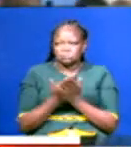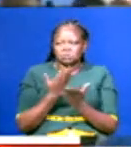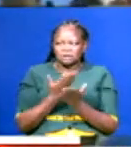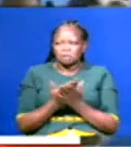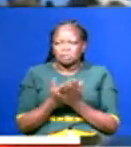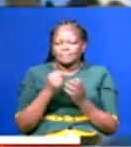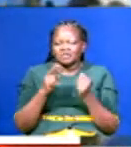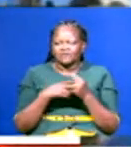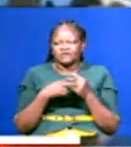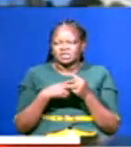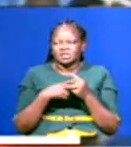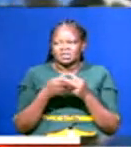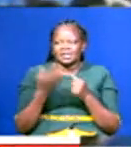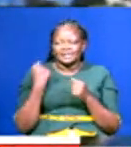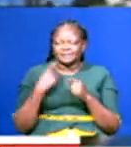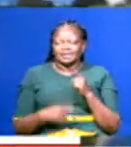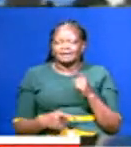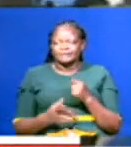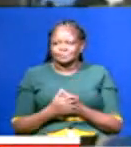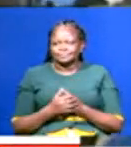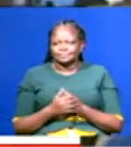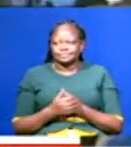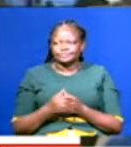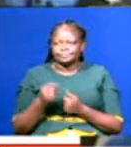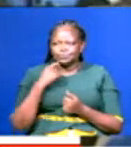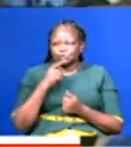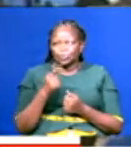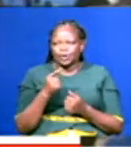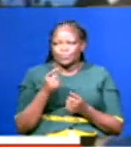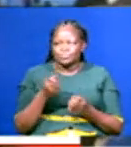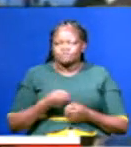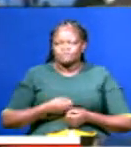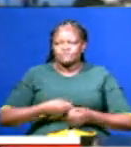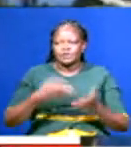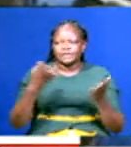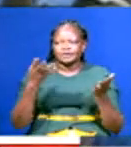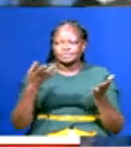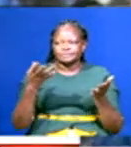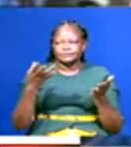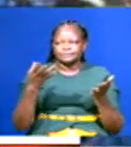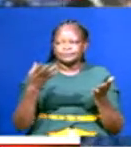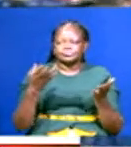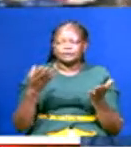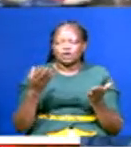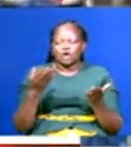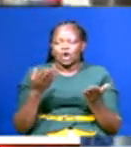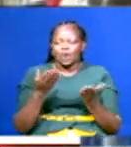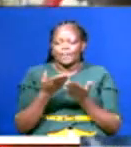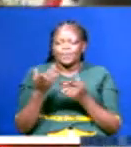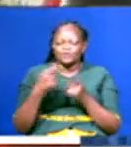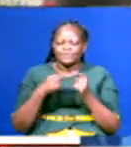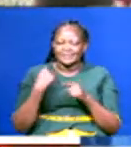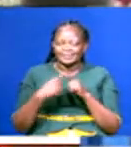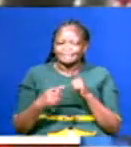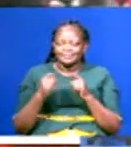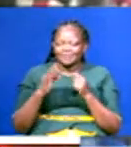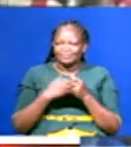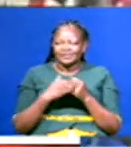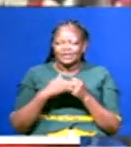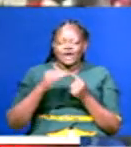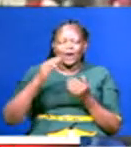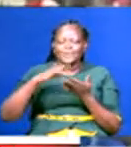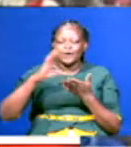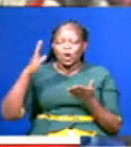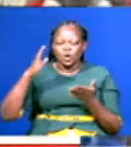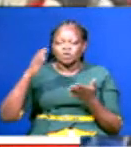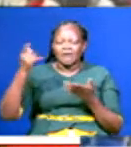July last year. So we've been distributing since last year, August, and more boats are coming, so that we are